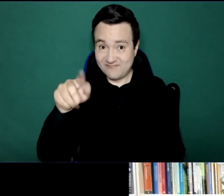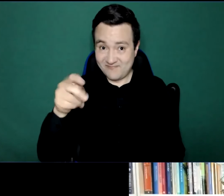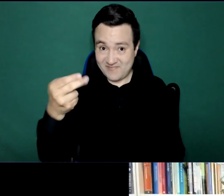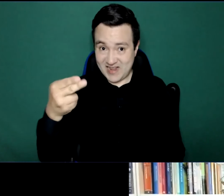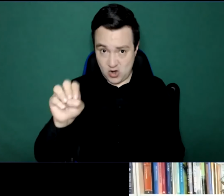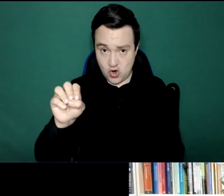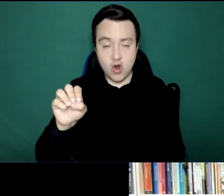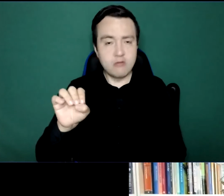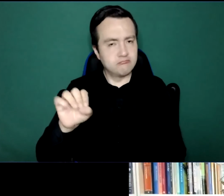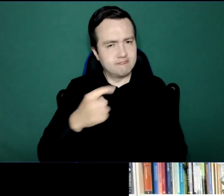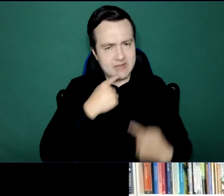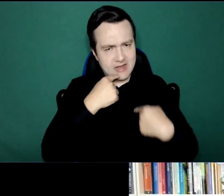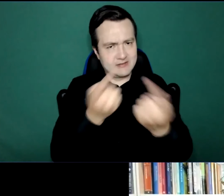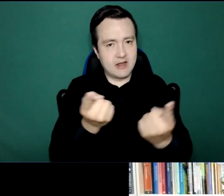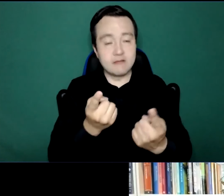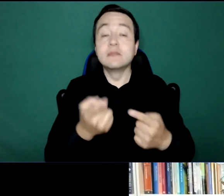2014.